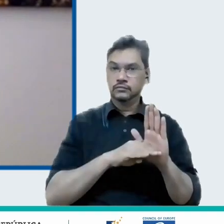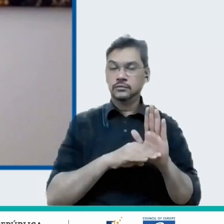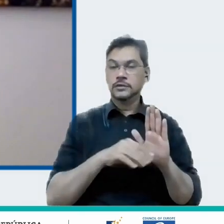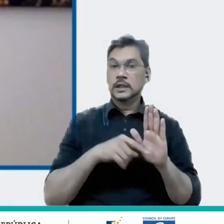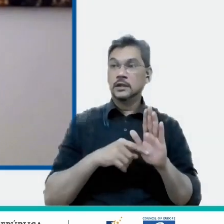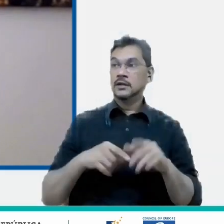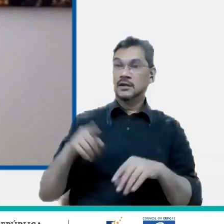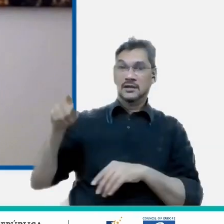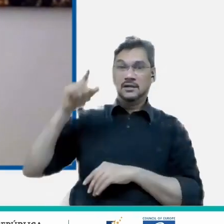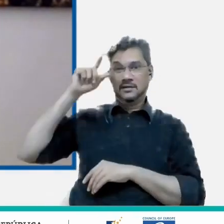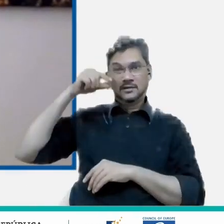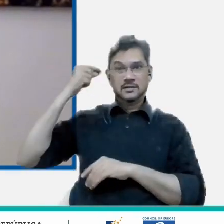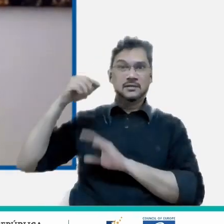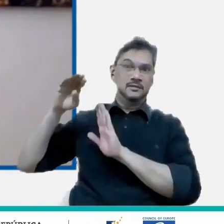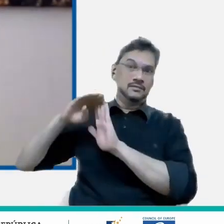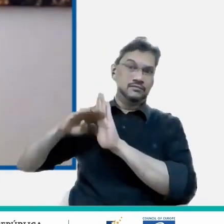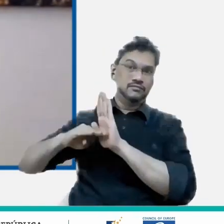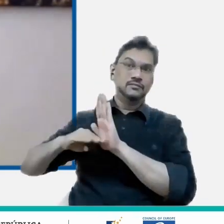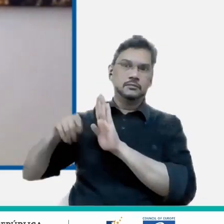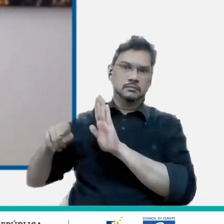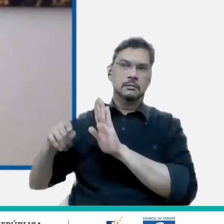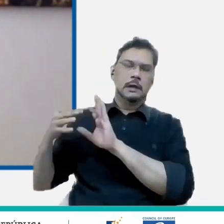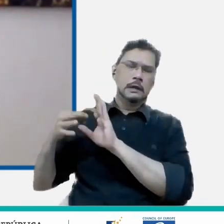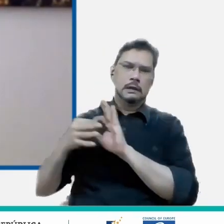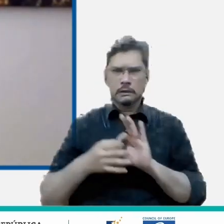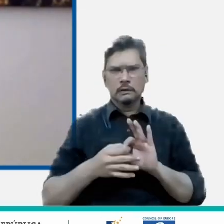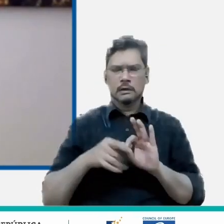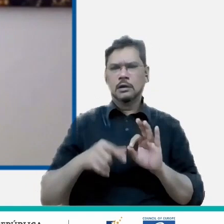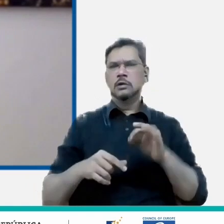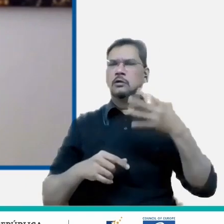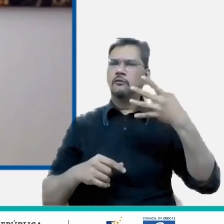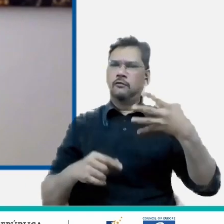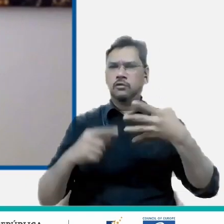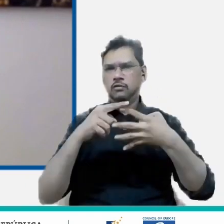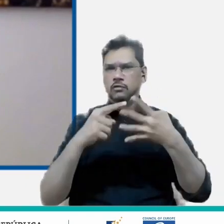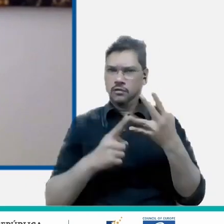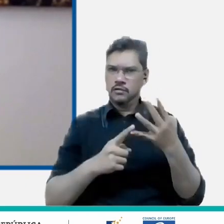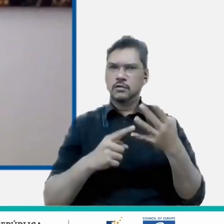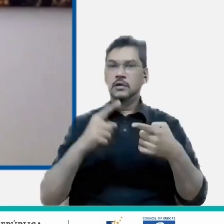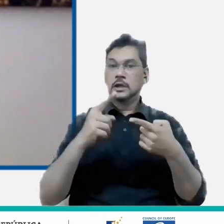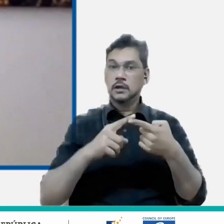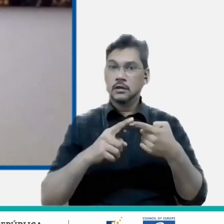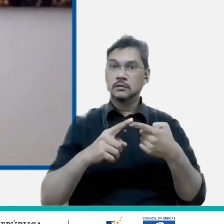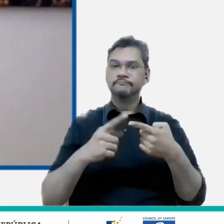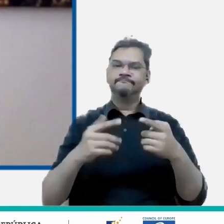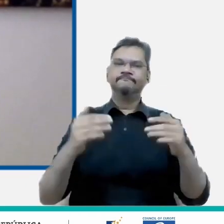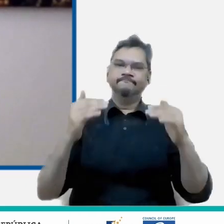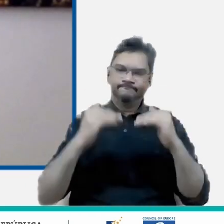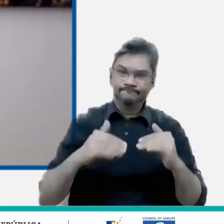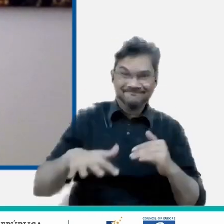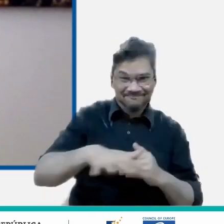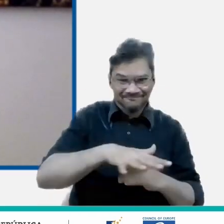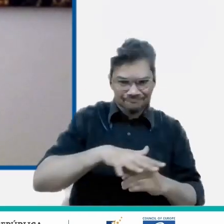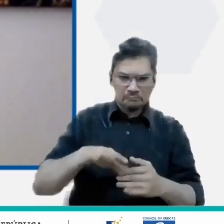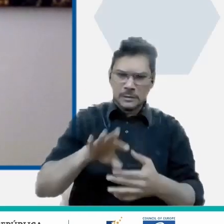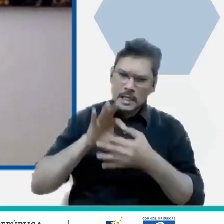they recommended the following 4 points. First, regionalization and tailoring, so sharing solutions based on